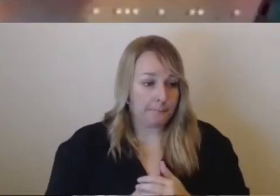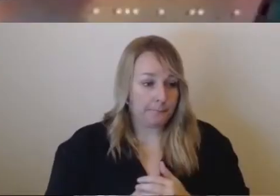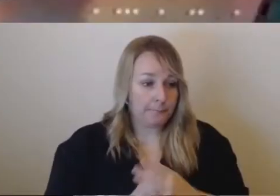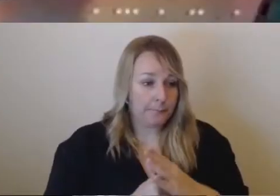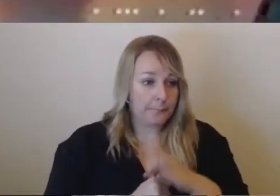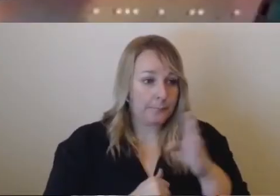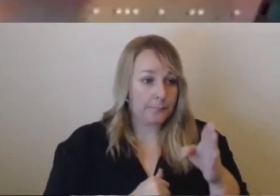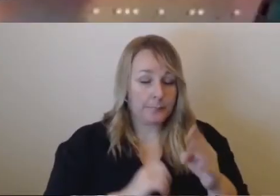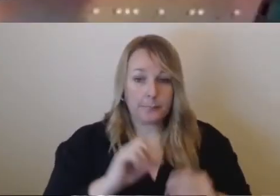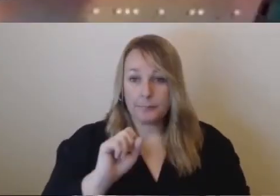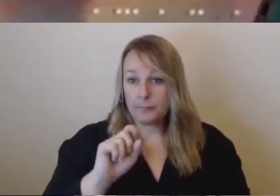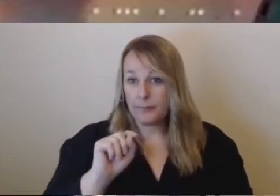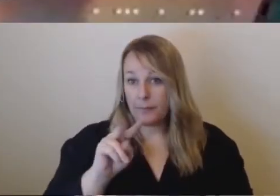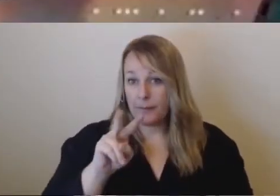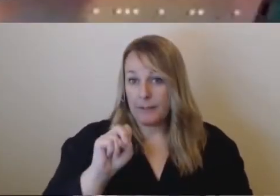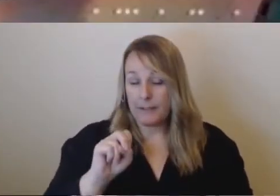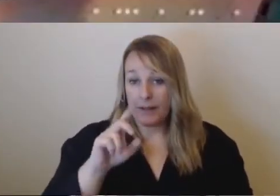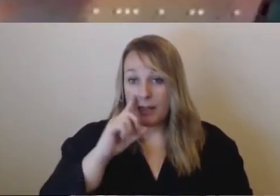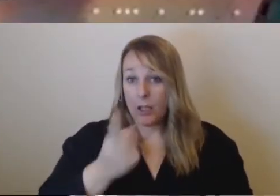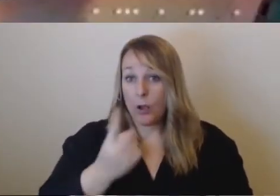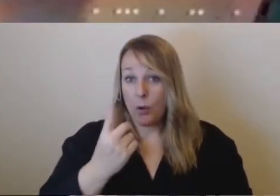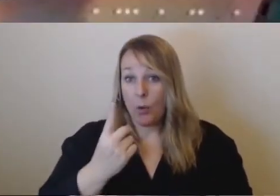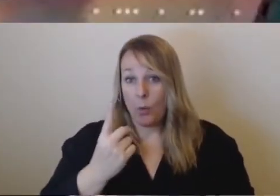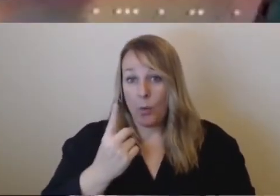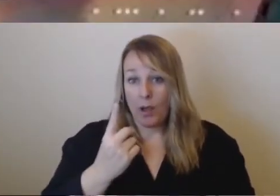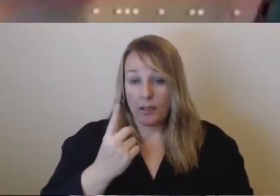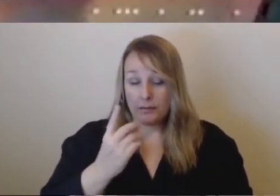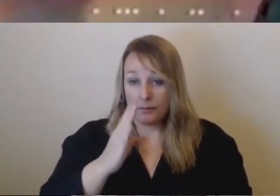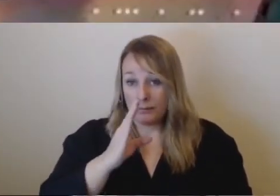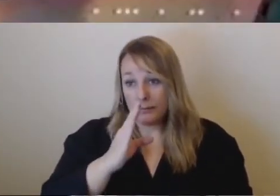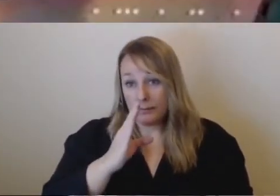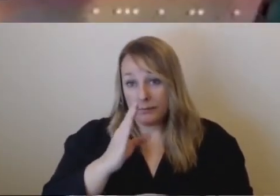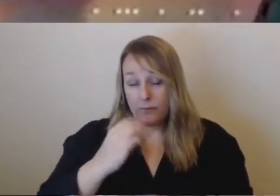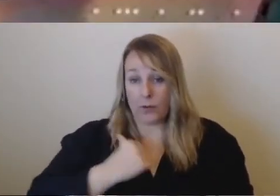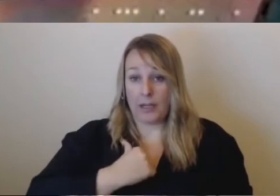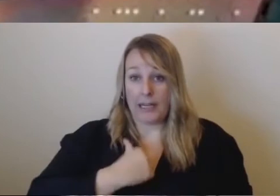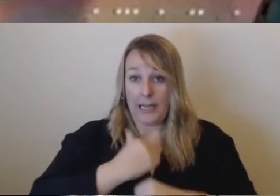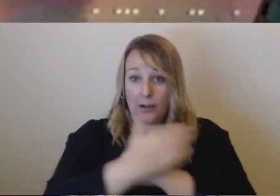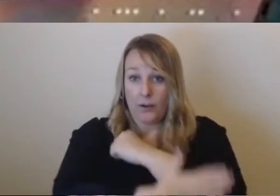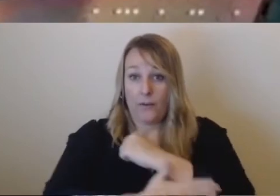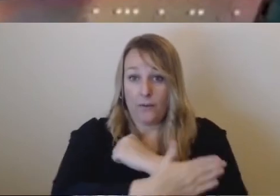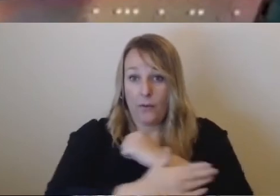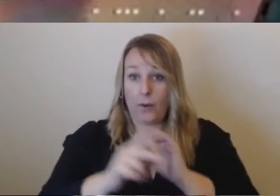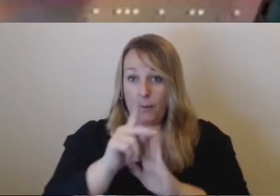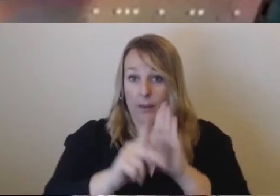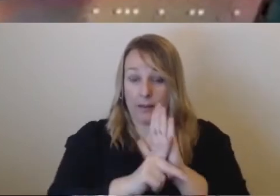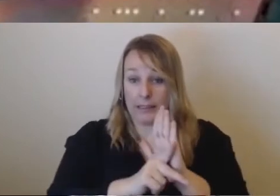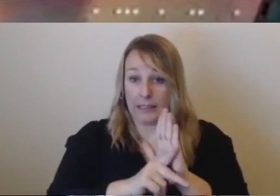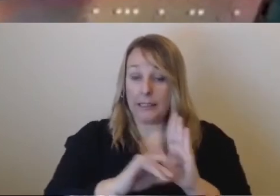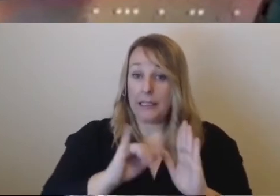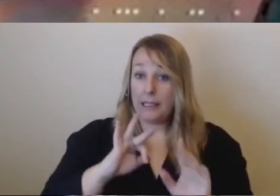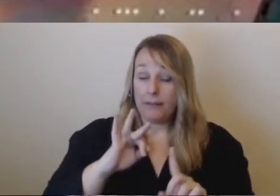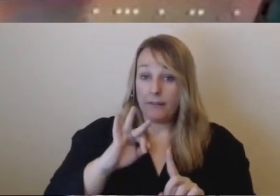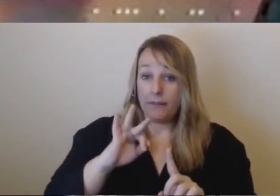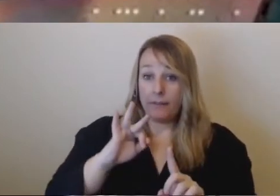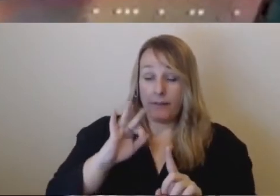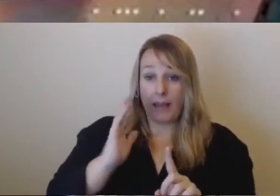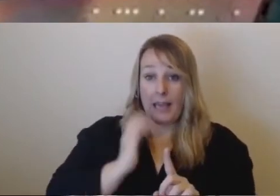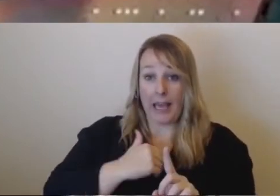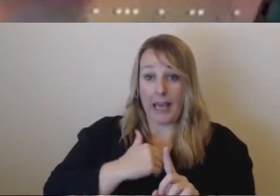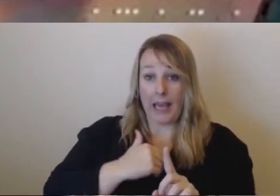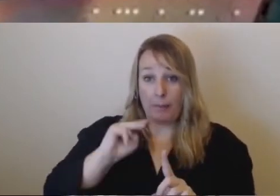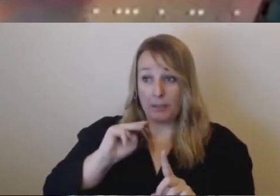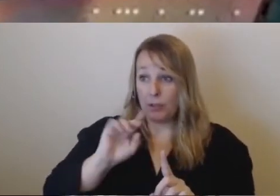that we've seen in Canadian foreign policy is that things are much more straightforward and we perform much better when we send our, you know, prime minister to Europe than to